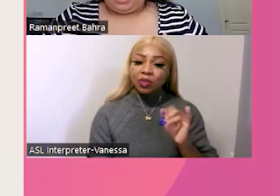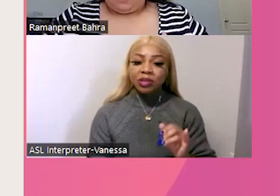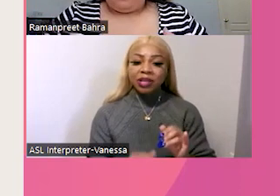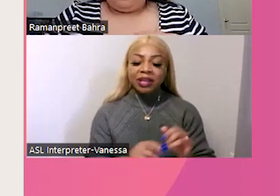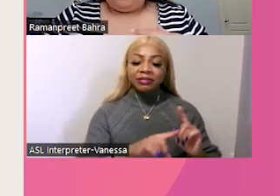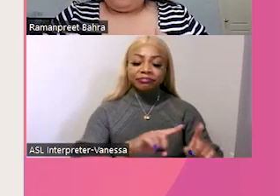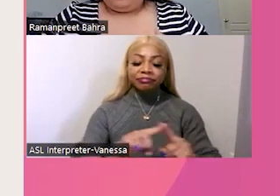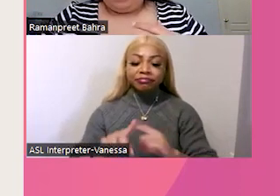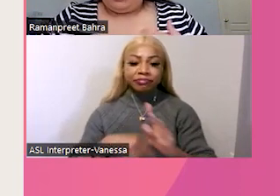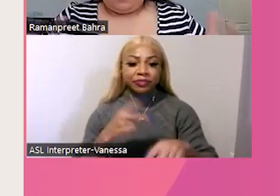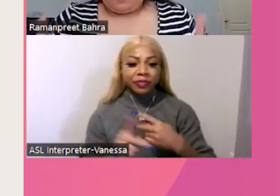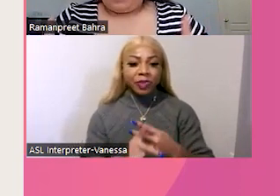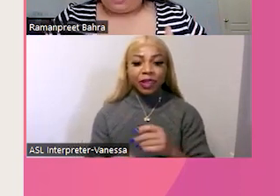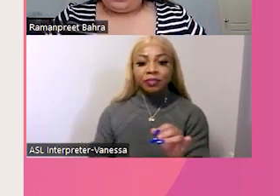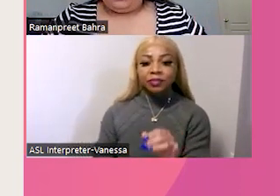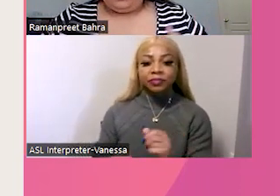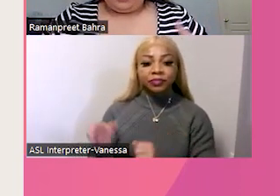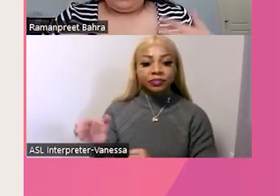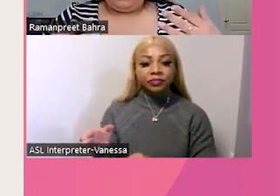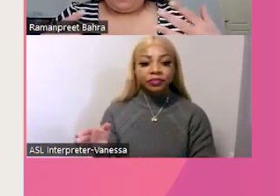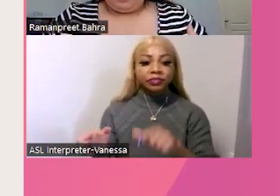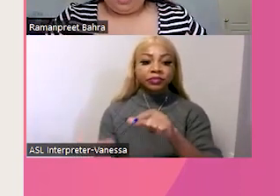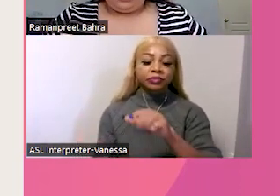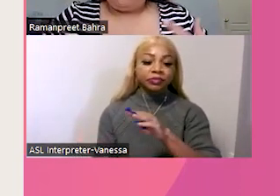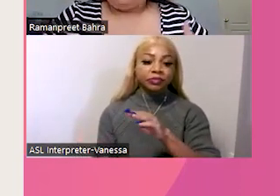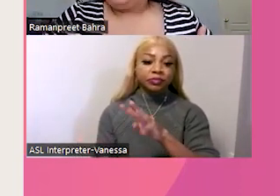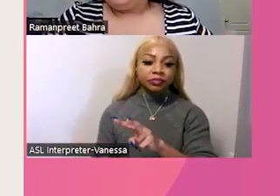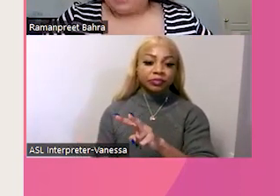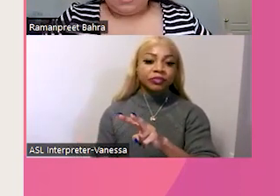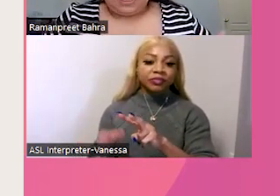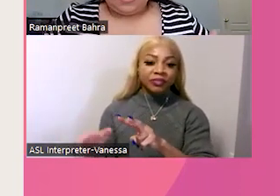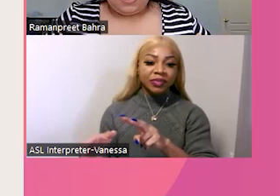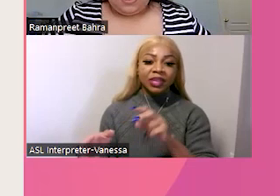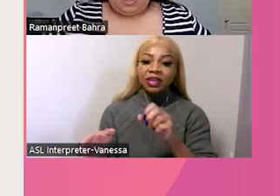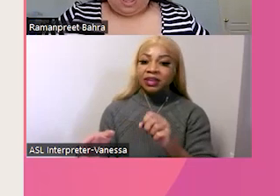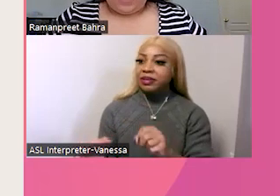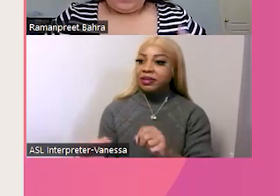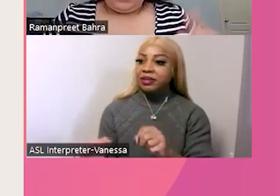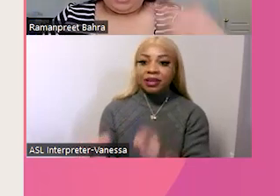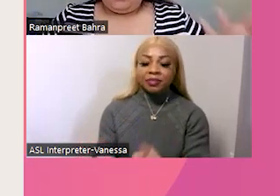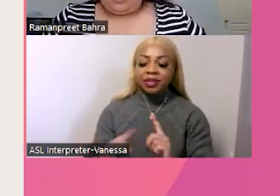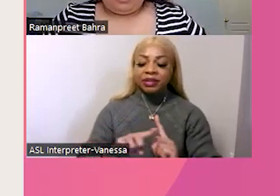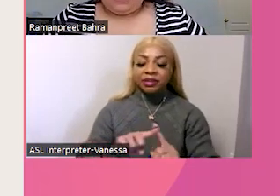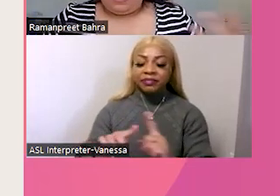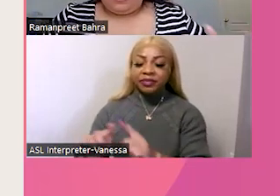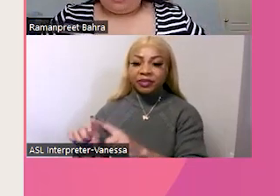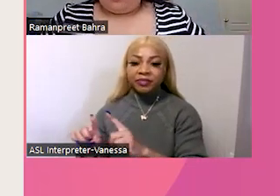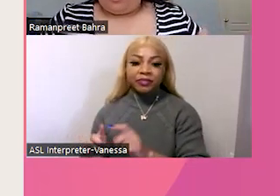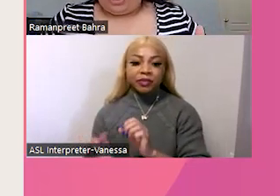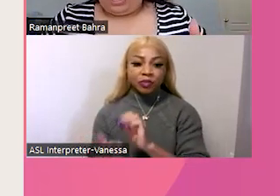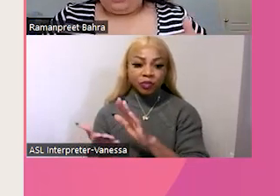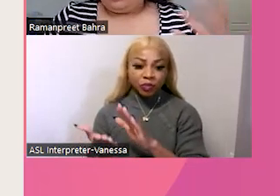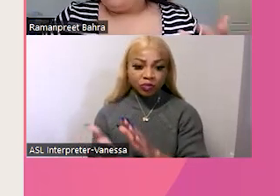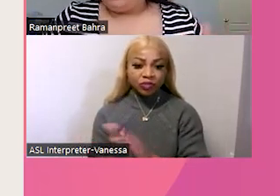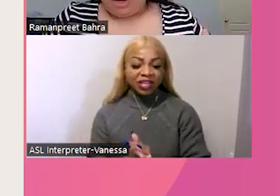specifically, gender-based violence, is employed through various tactics. And then access to justice, social